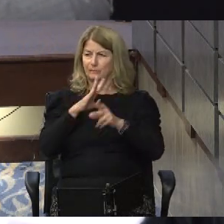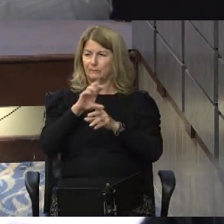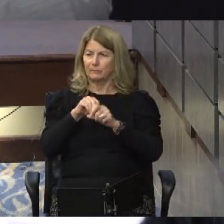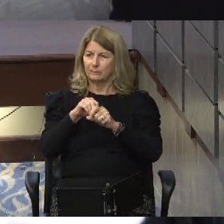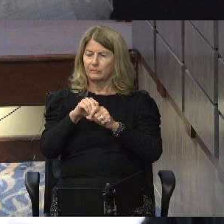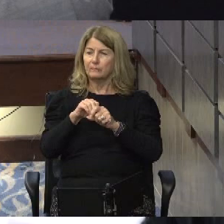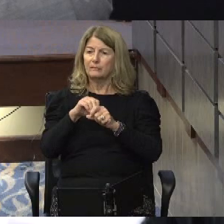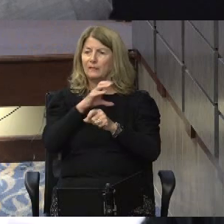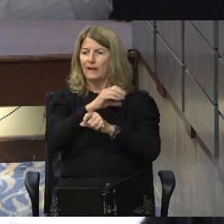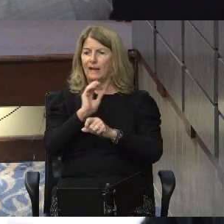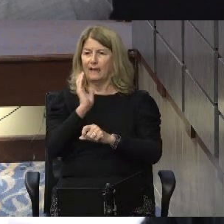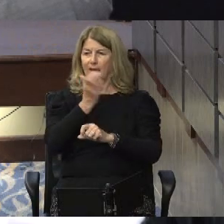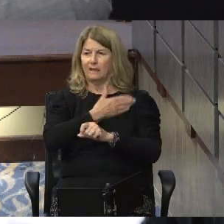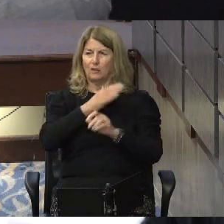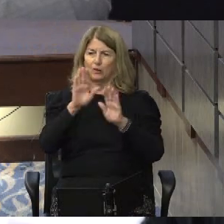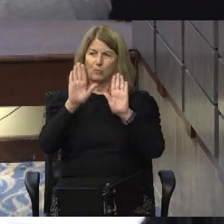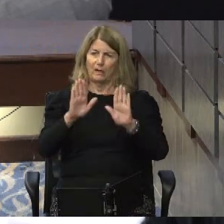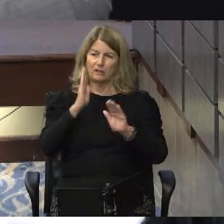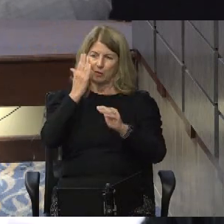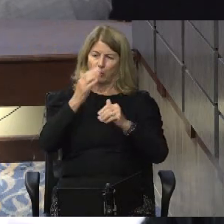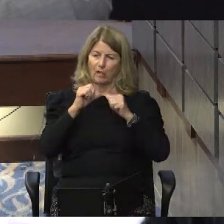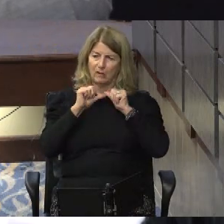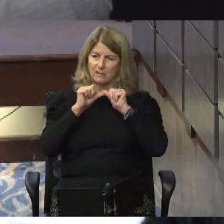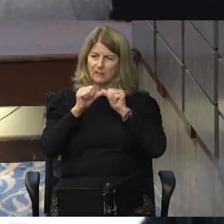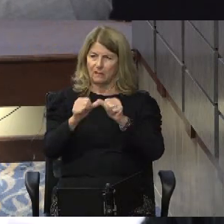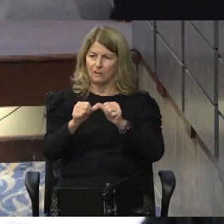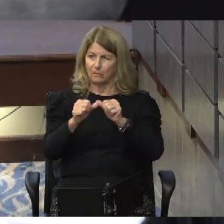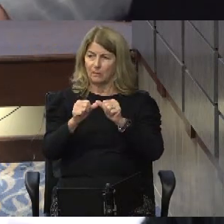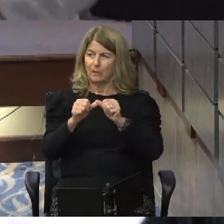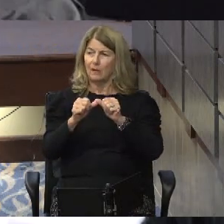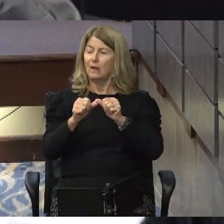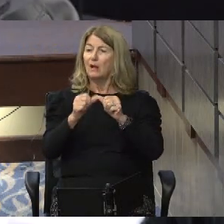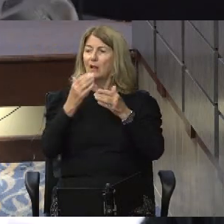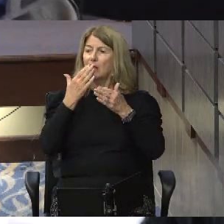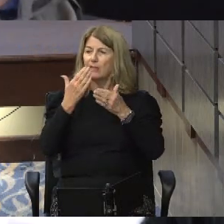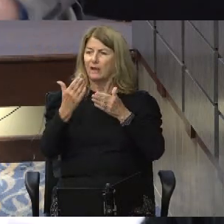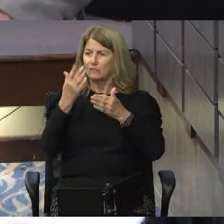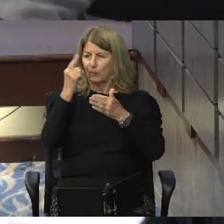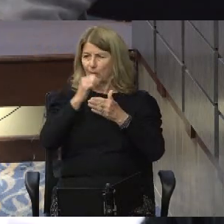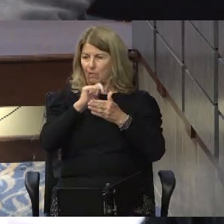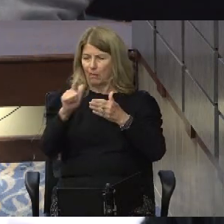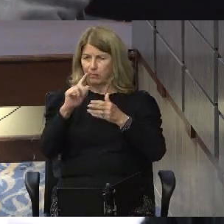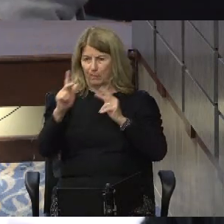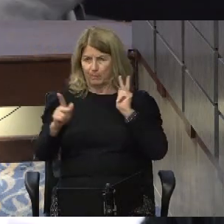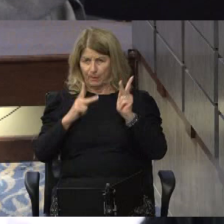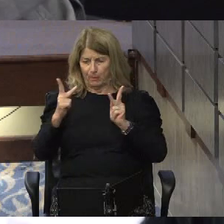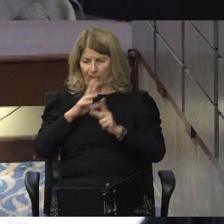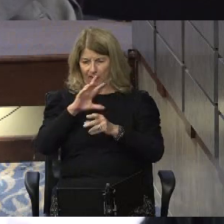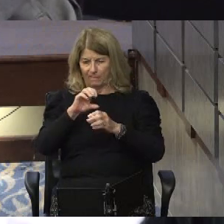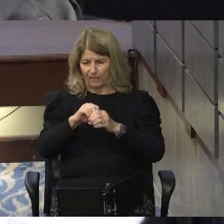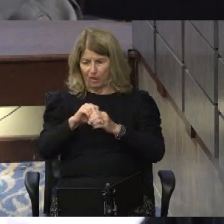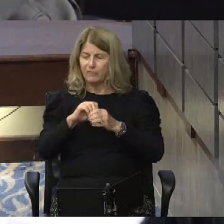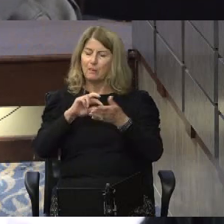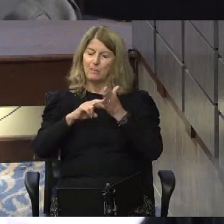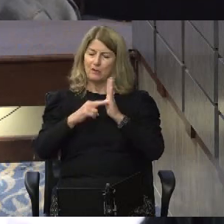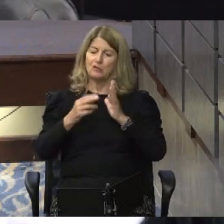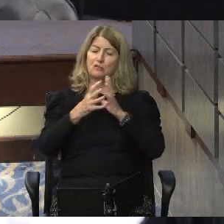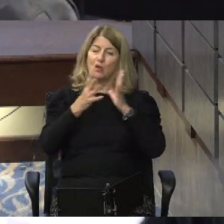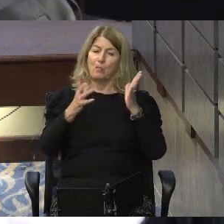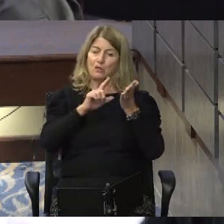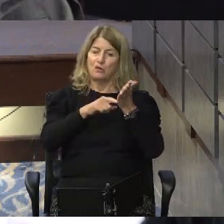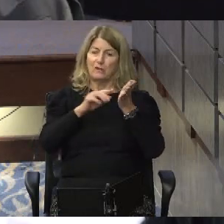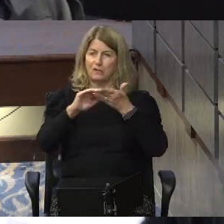team, AECOM and OJB. Thank them as well. Thanks to all those parties, sincerely. It means so much to this community. This is going to